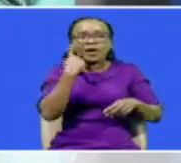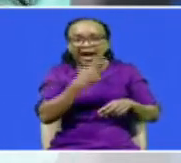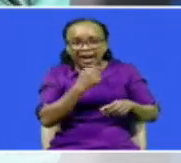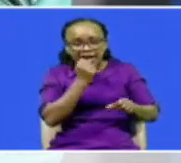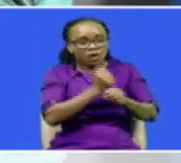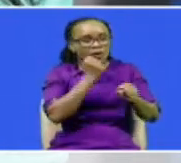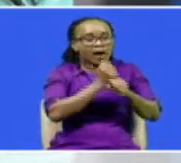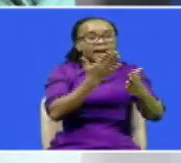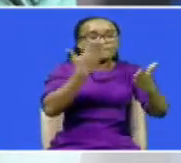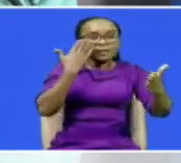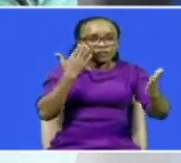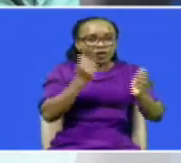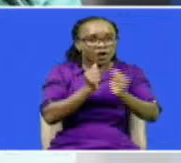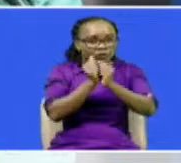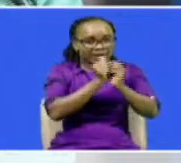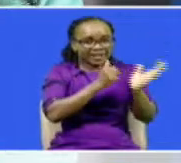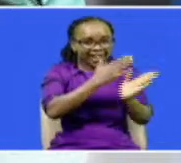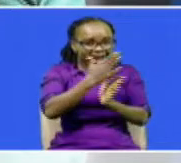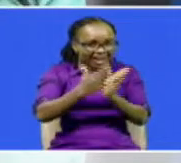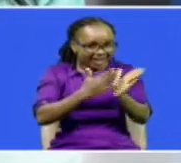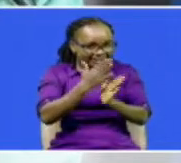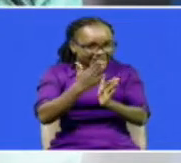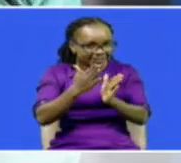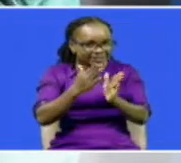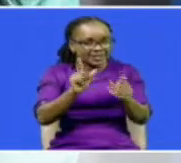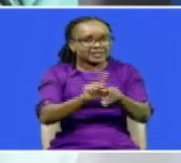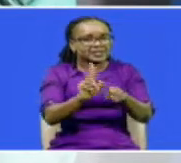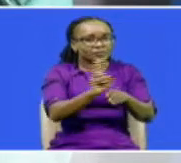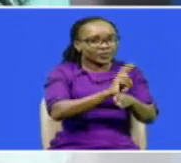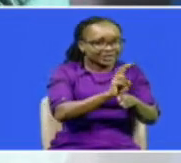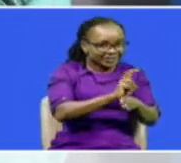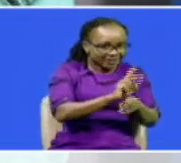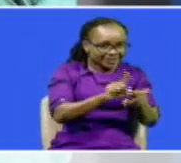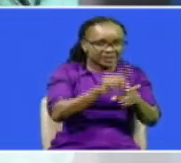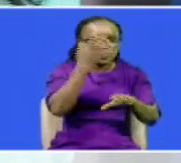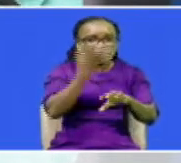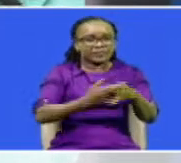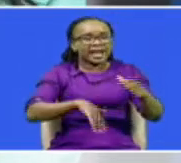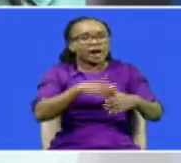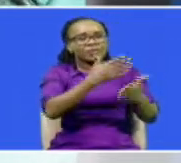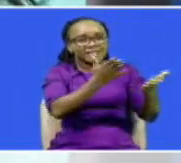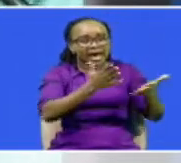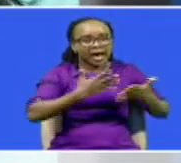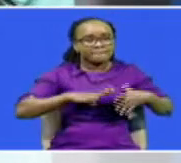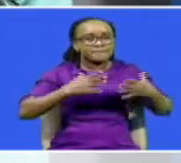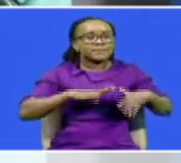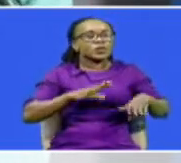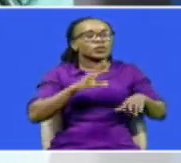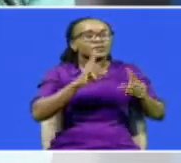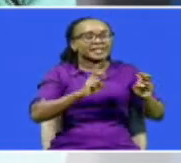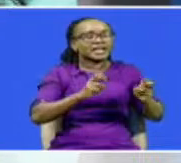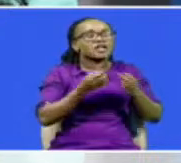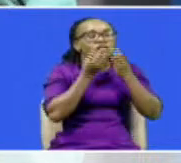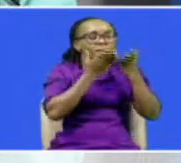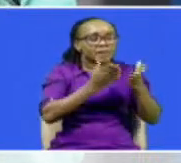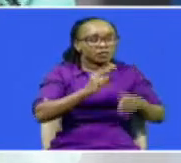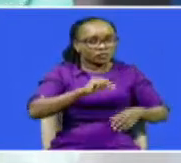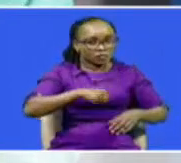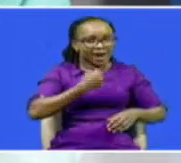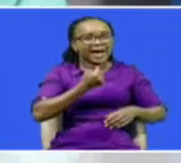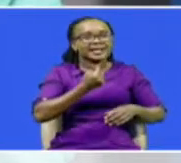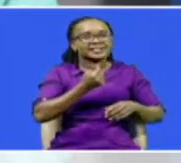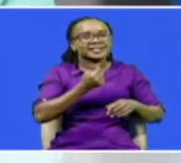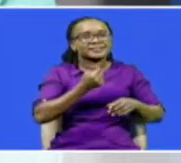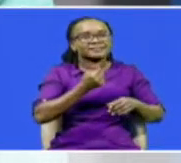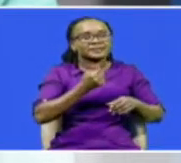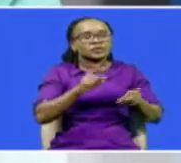worked previously in formal arrangements as a spy. Spying on a spy is difficult. There are people who seek information from us to peddle out